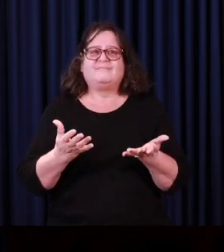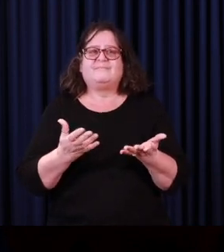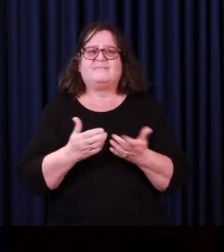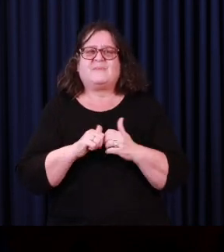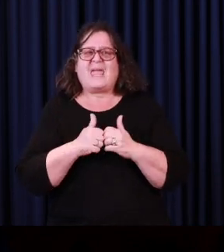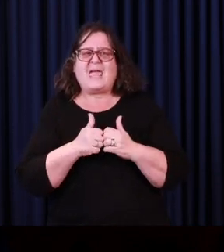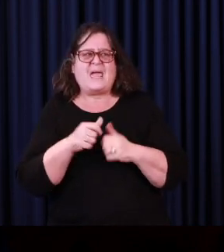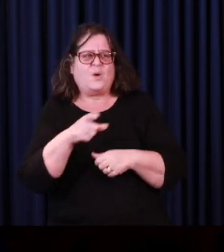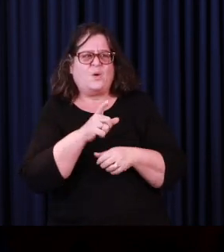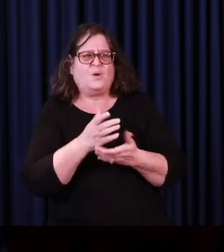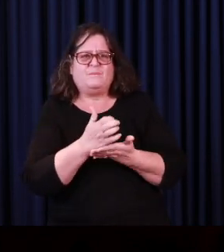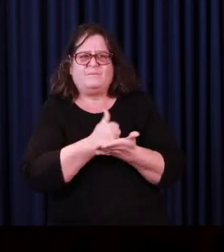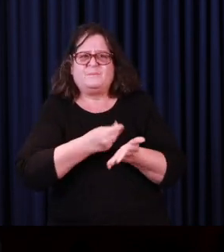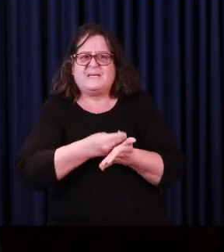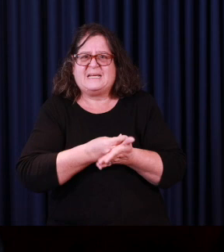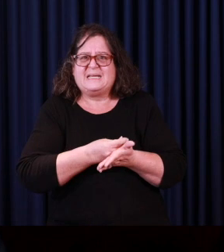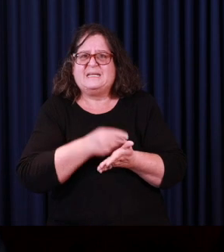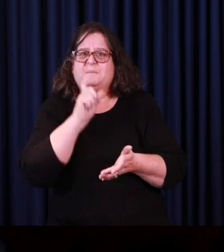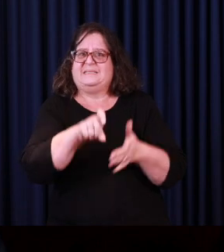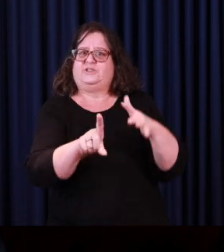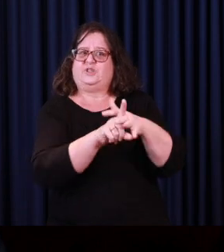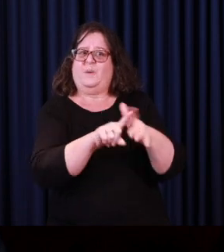they have to show up somewhere.